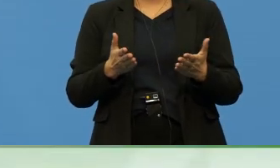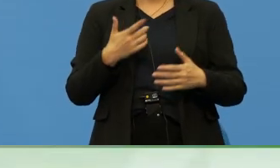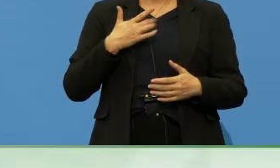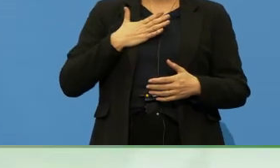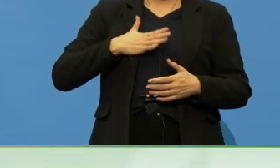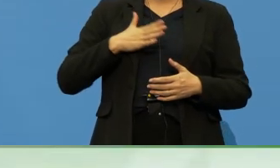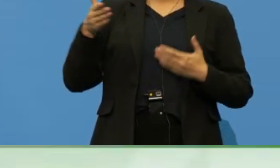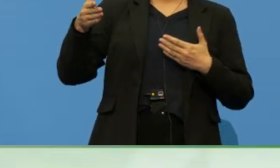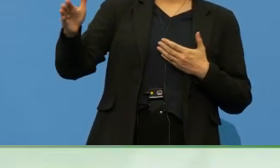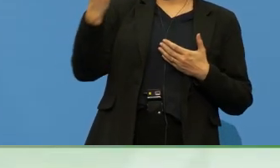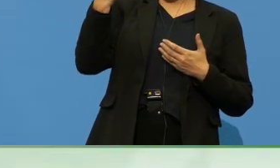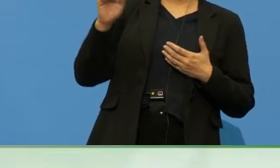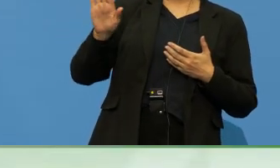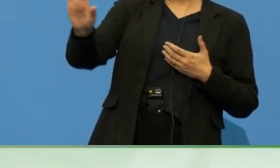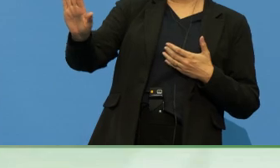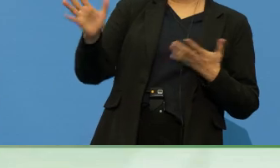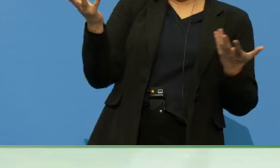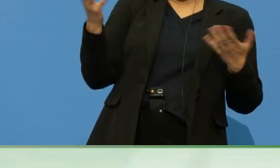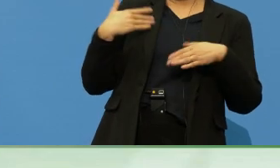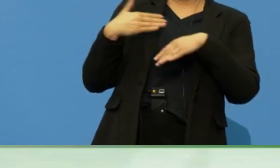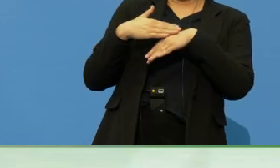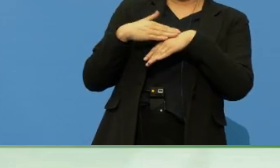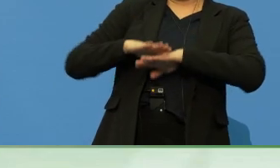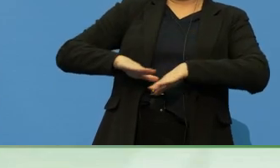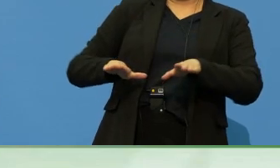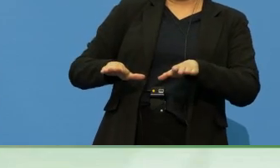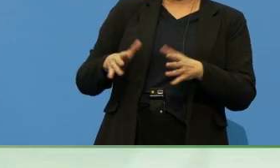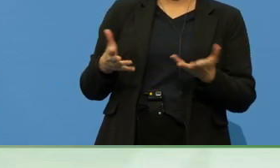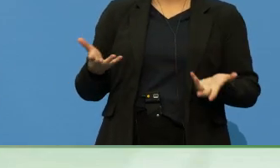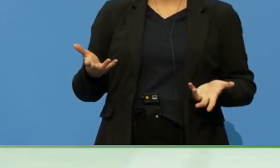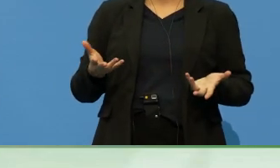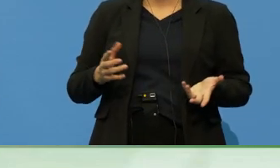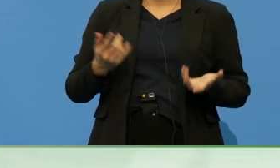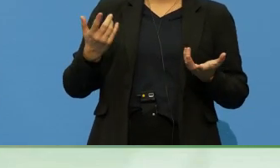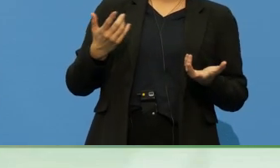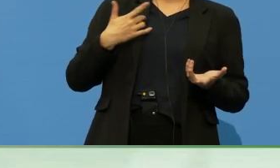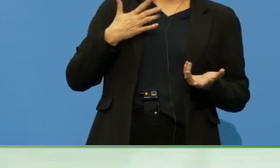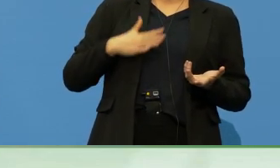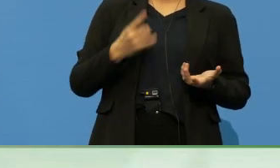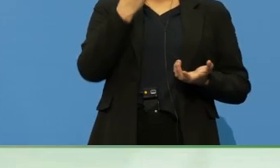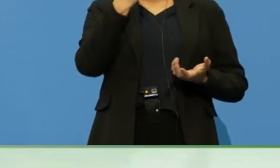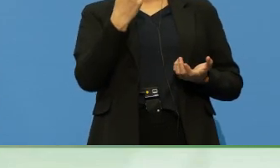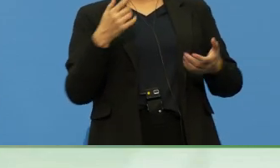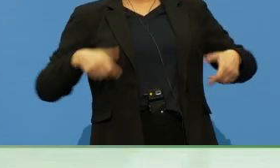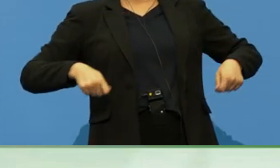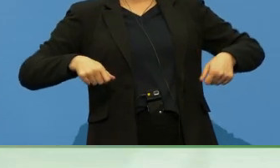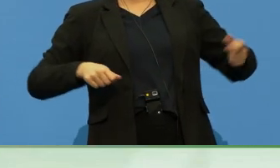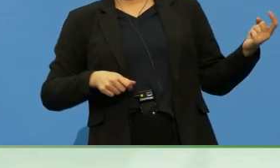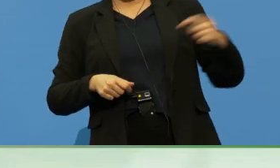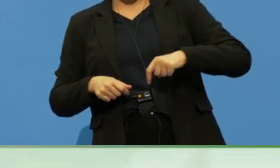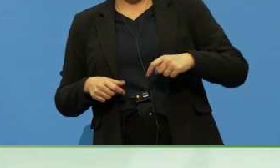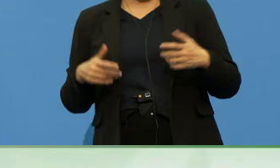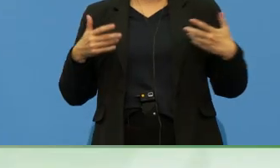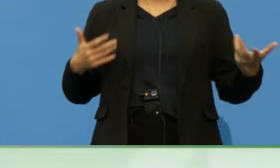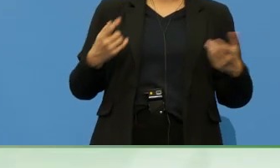that this office building or commercial center is only accessible for people on the wheelchairs or elderly people or